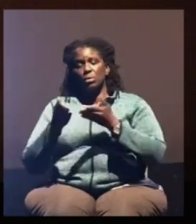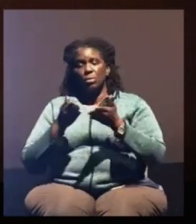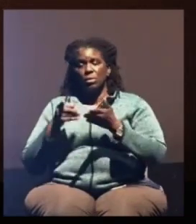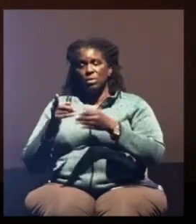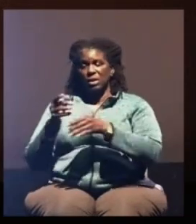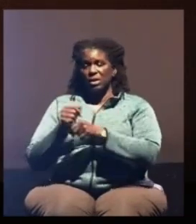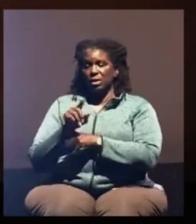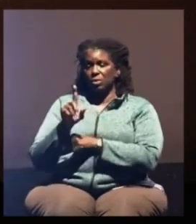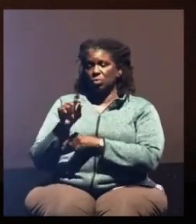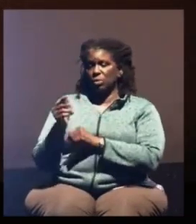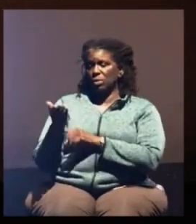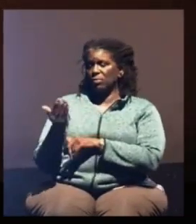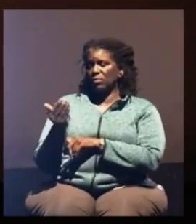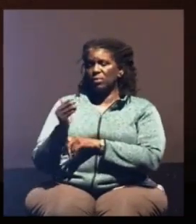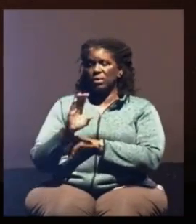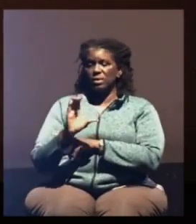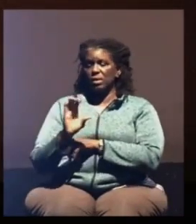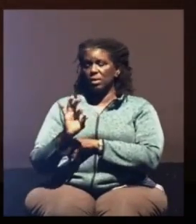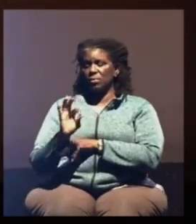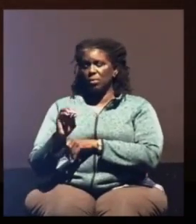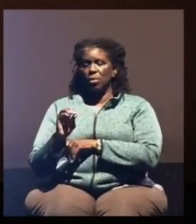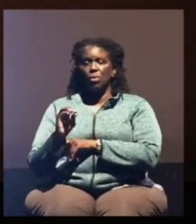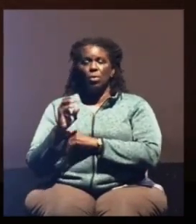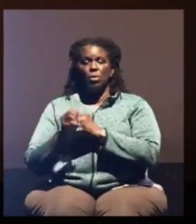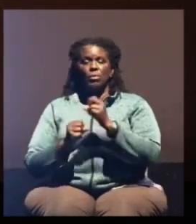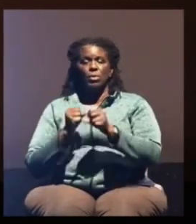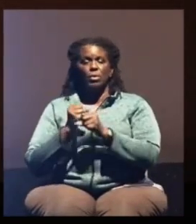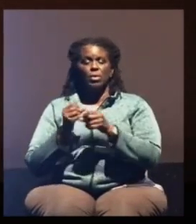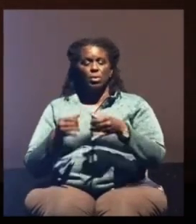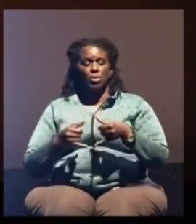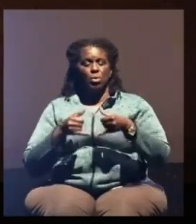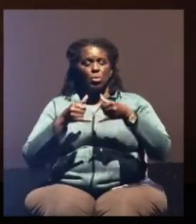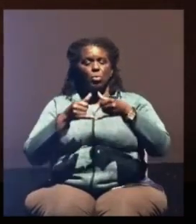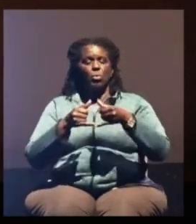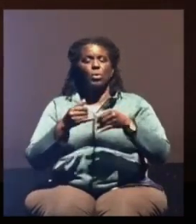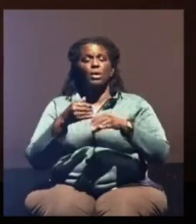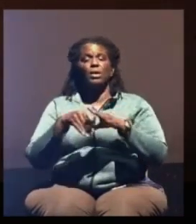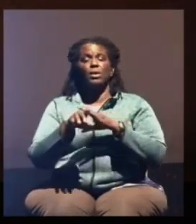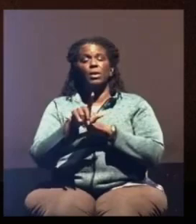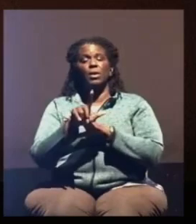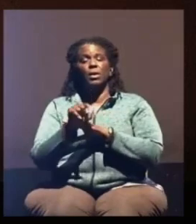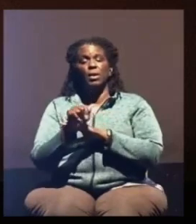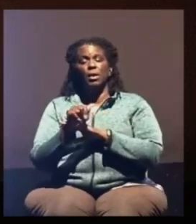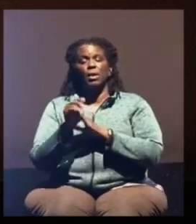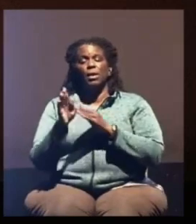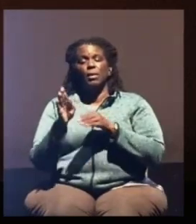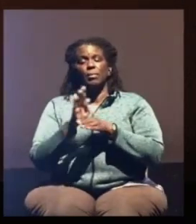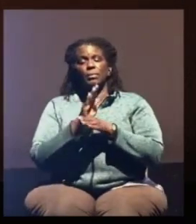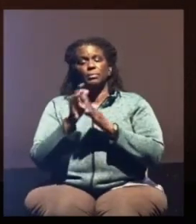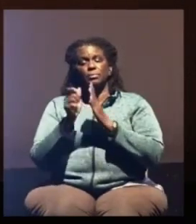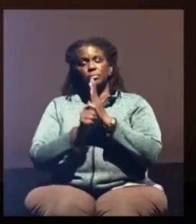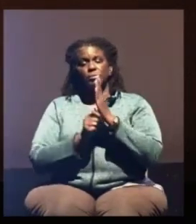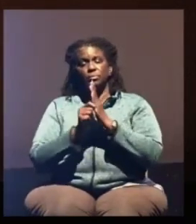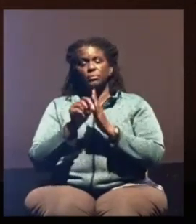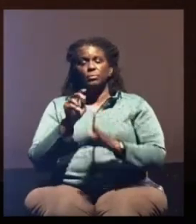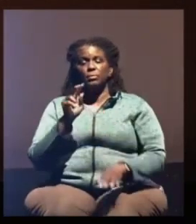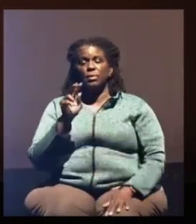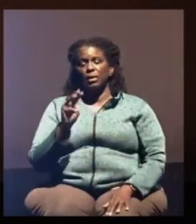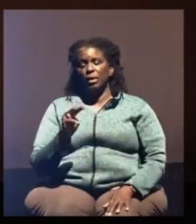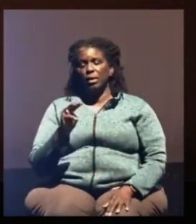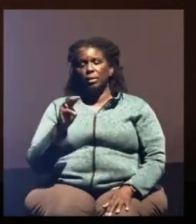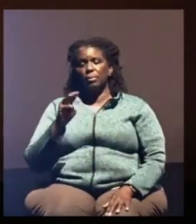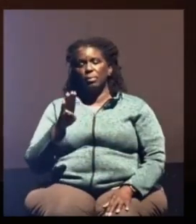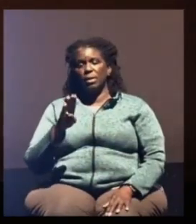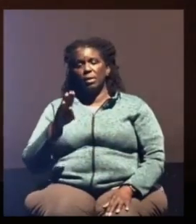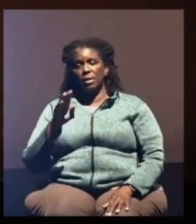the 2015 CFO of the Year Award from the Los Angeles Business Journal, and she received her MBA from the University of Redlands and a